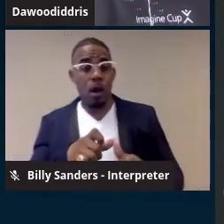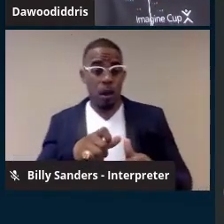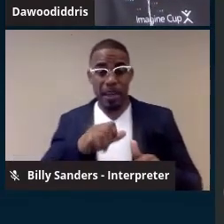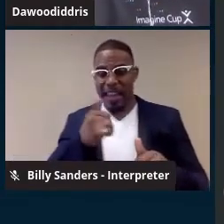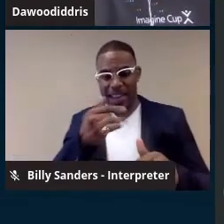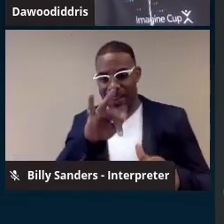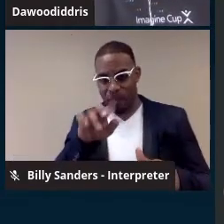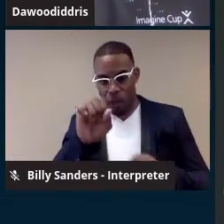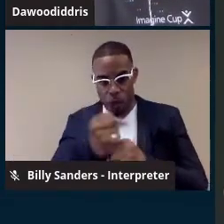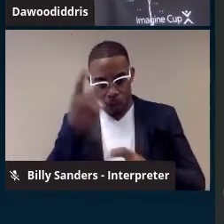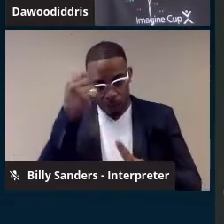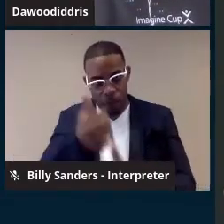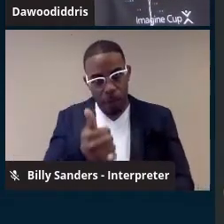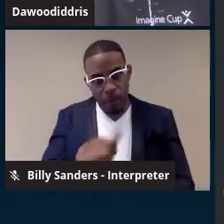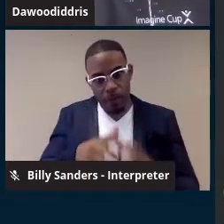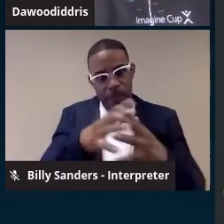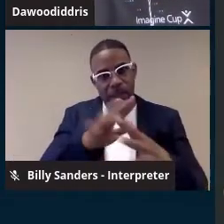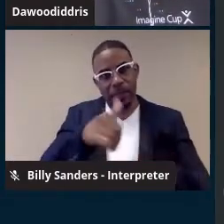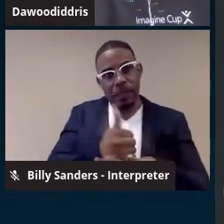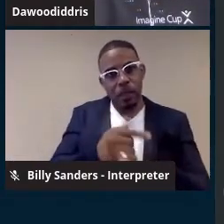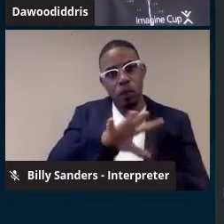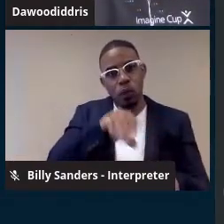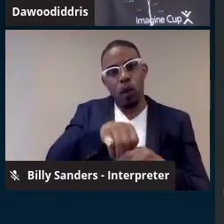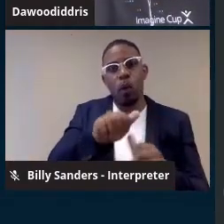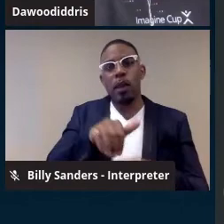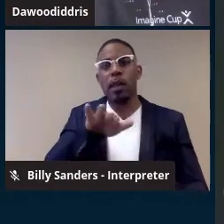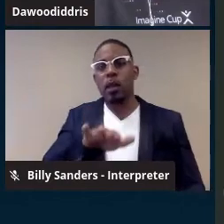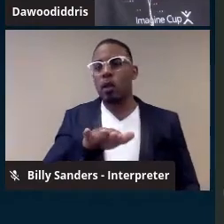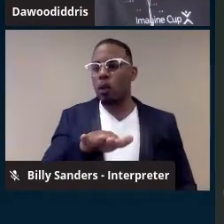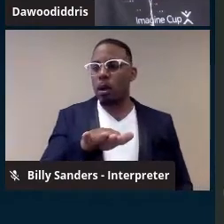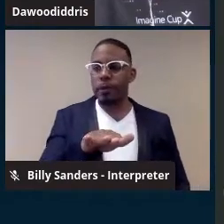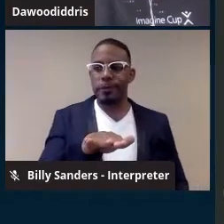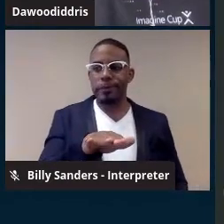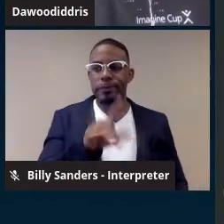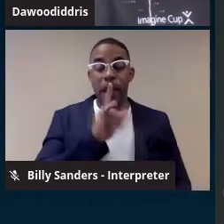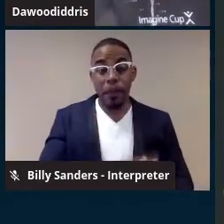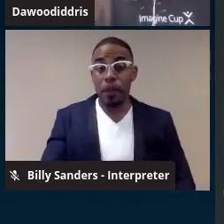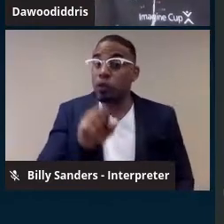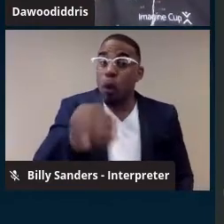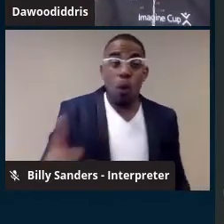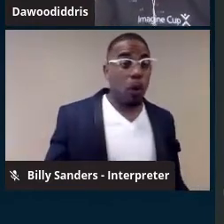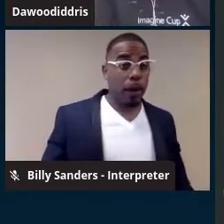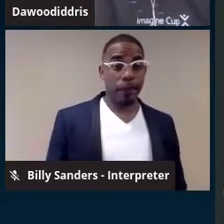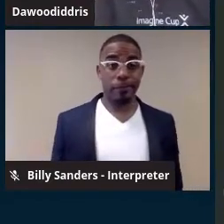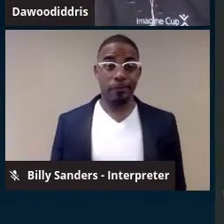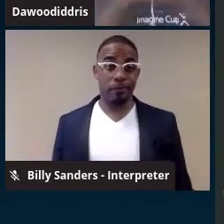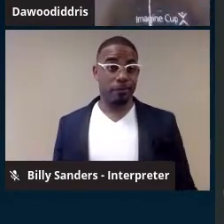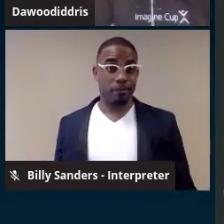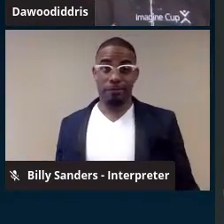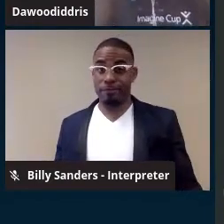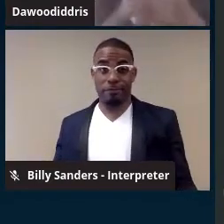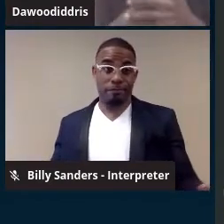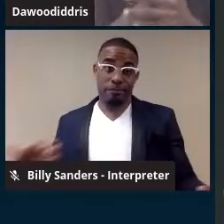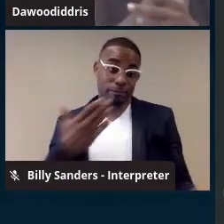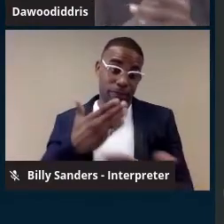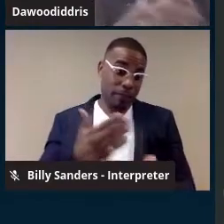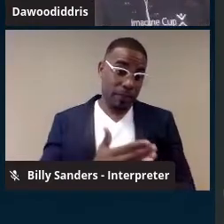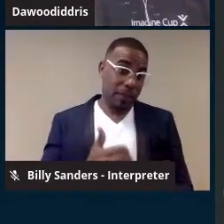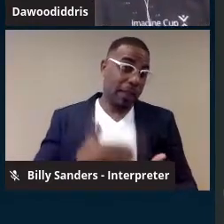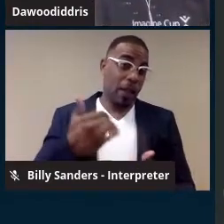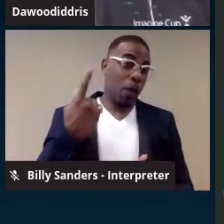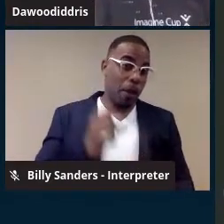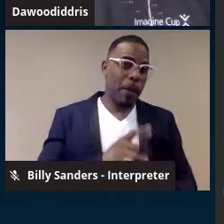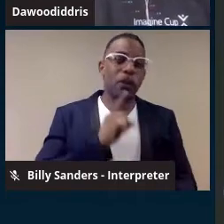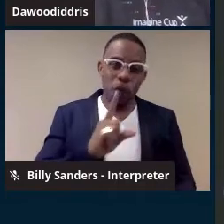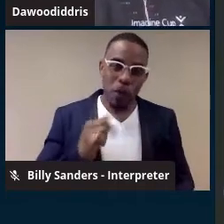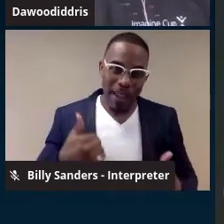your setup to exist within your, your application. So good lesson learned. Let's always make sure that